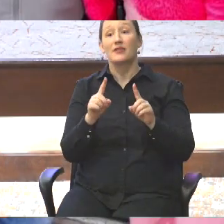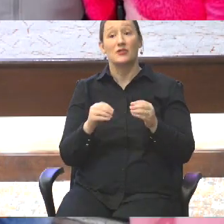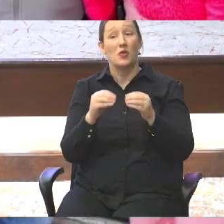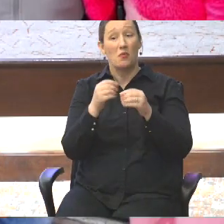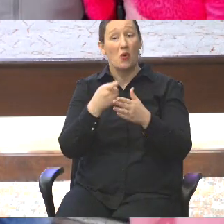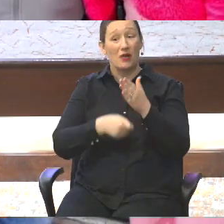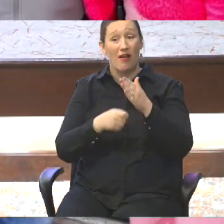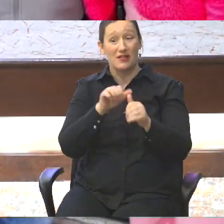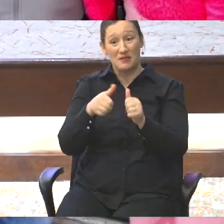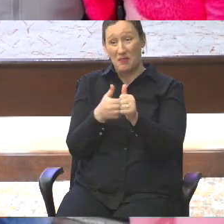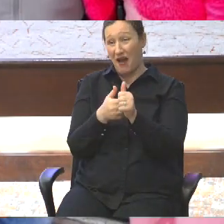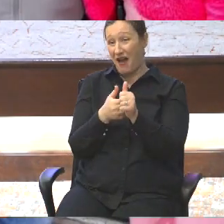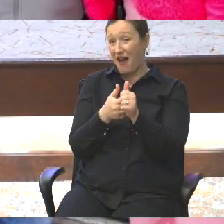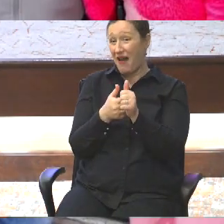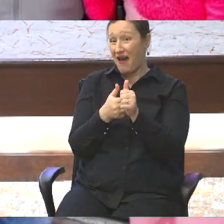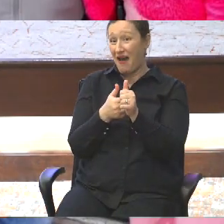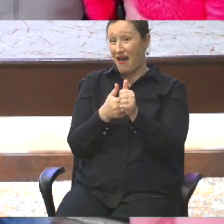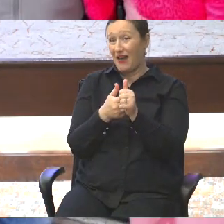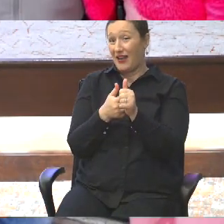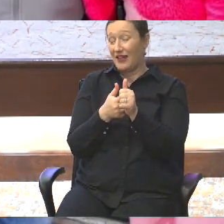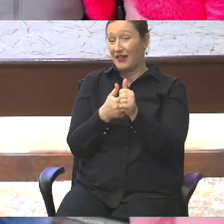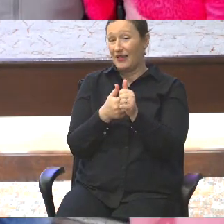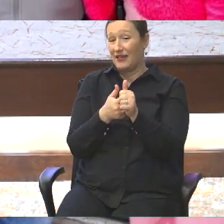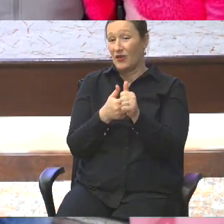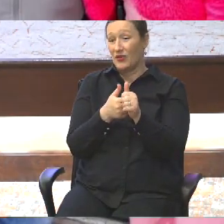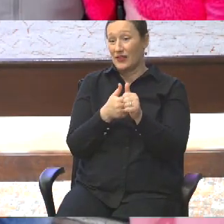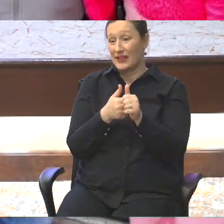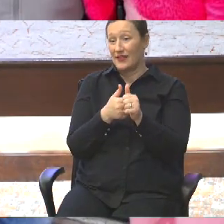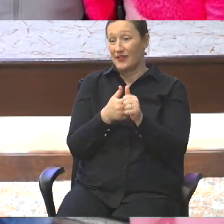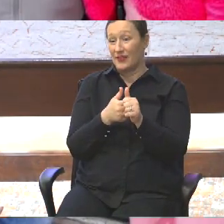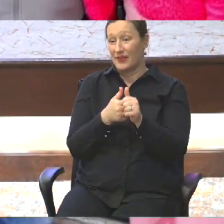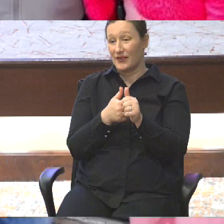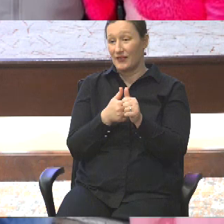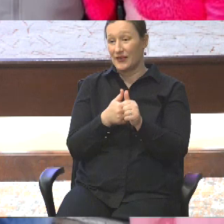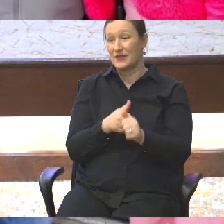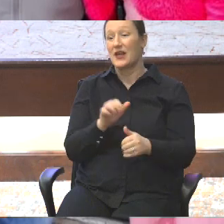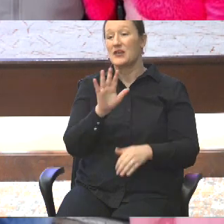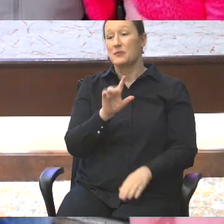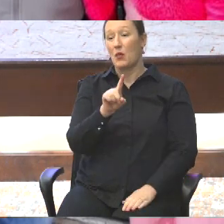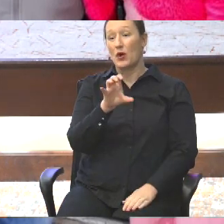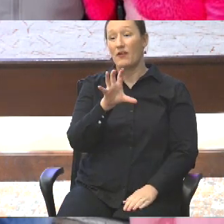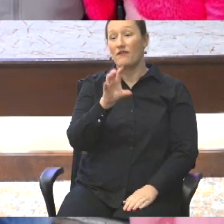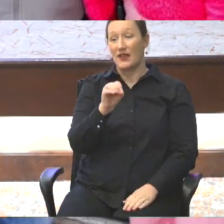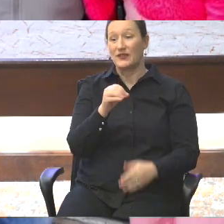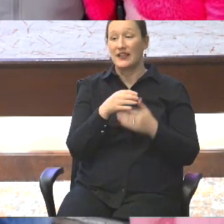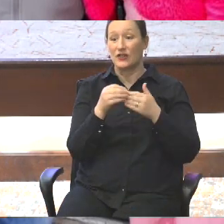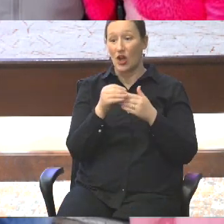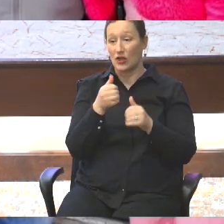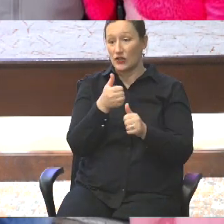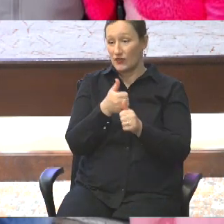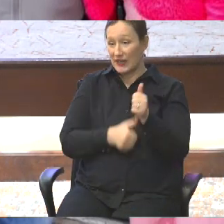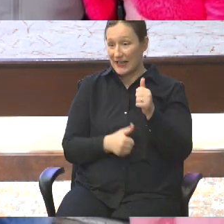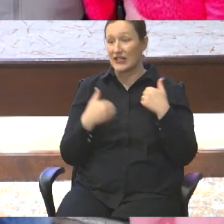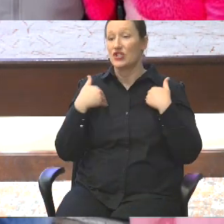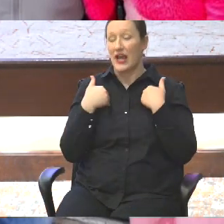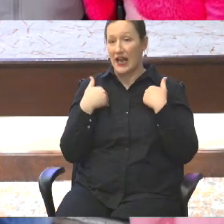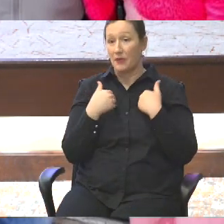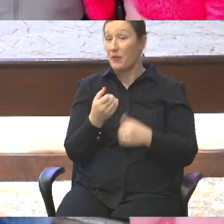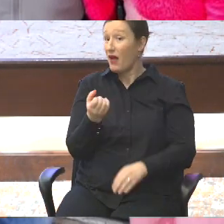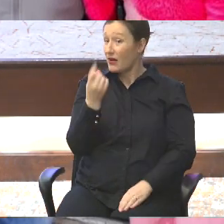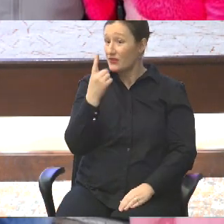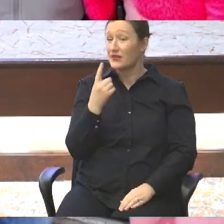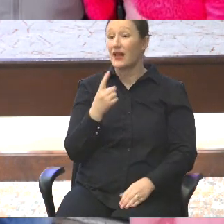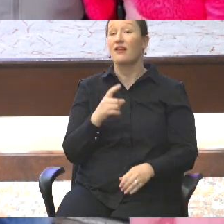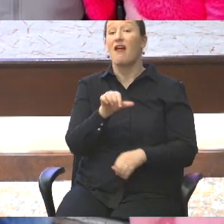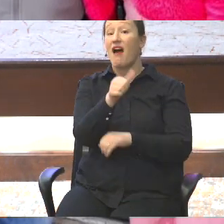behind the scenes to get an animal ready for transport, like health certificates, specialized vaccines required by